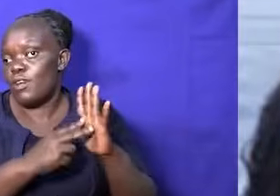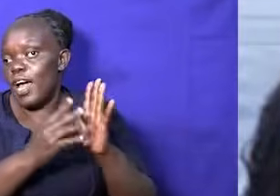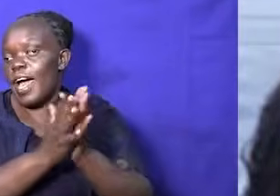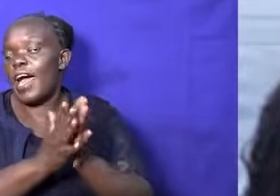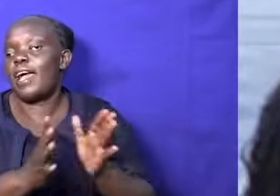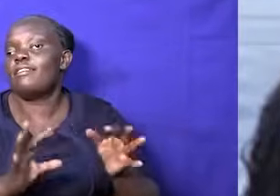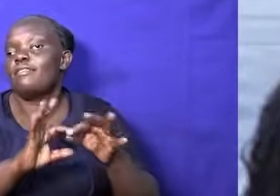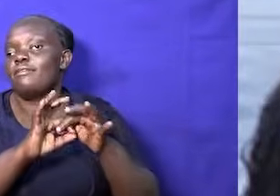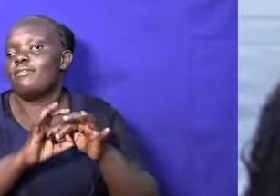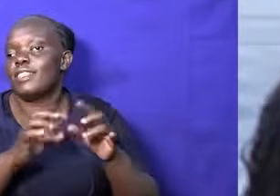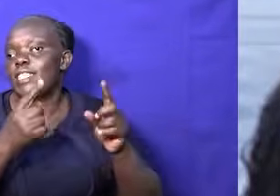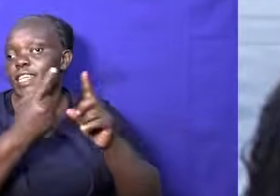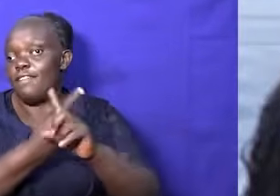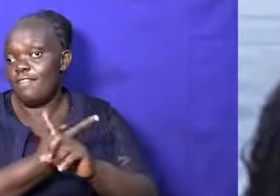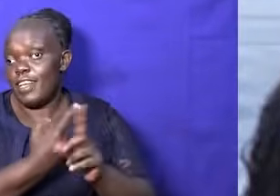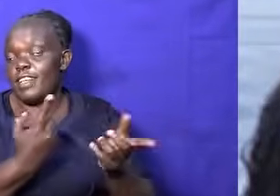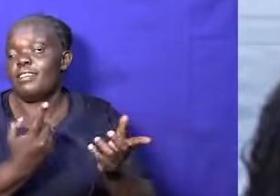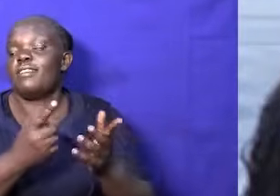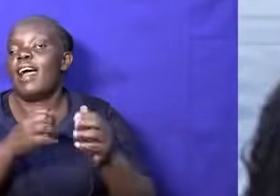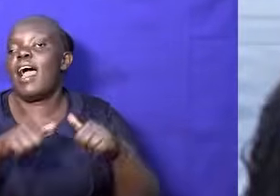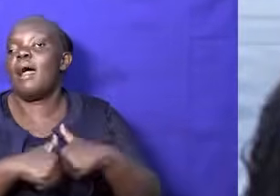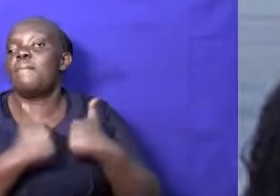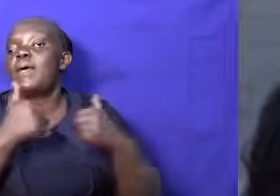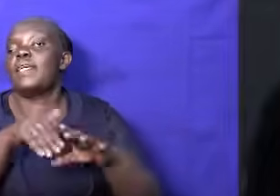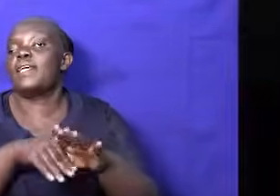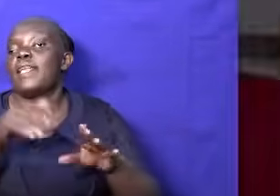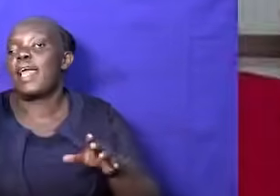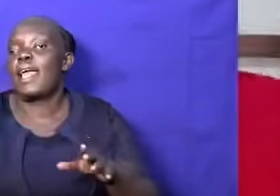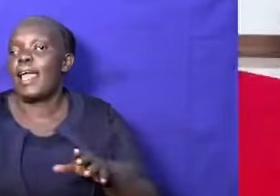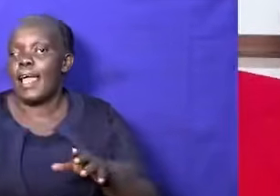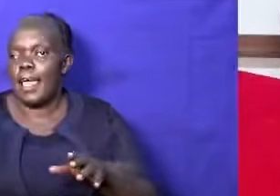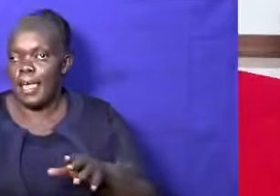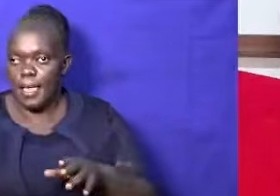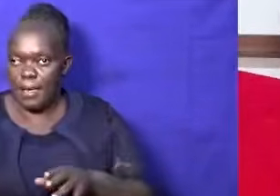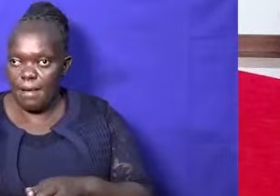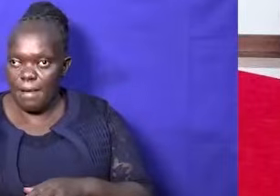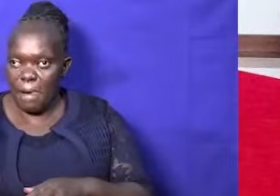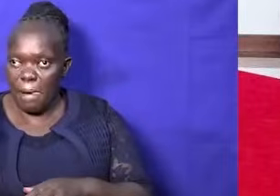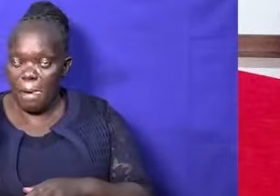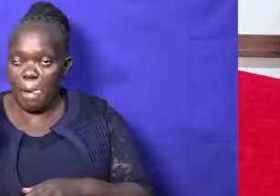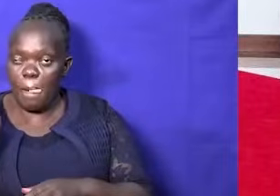miradi na ushirikiano wa kimkakati unaoendelea nchini Kenya.